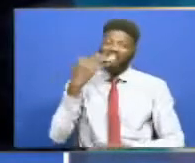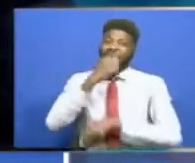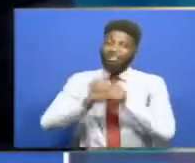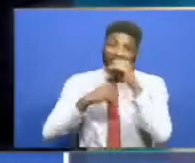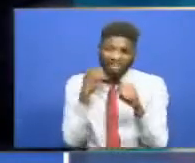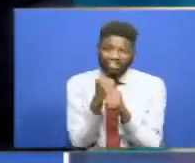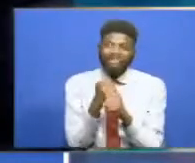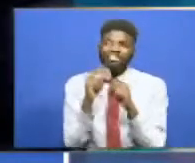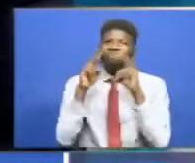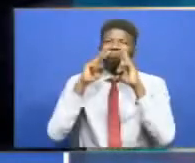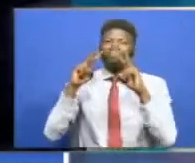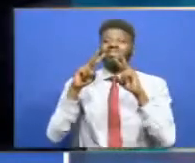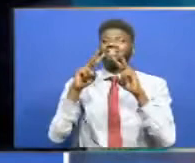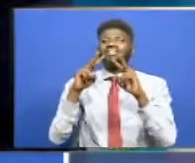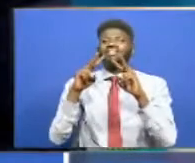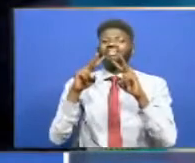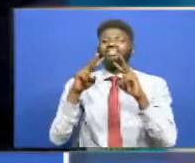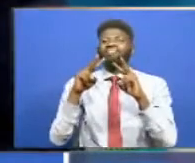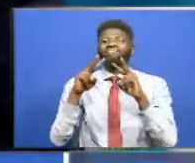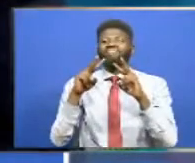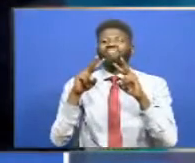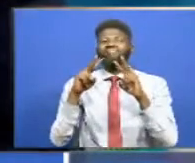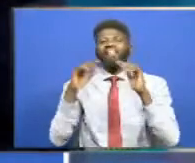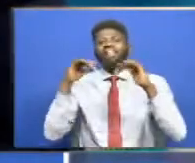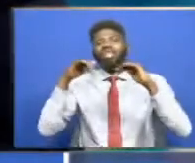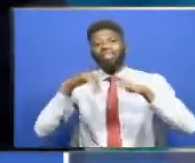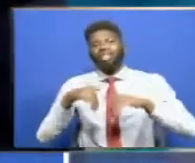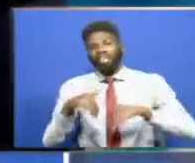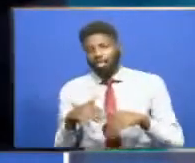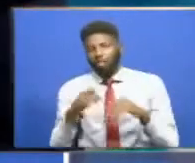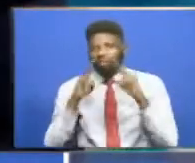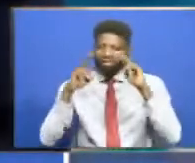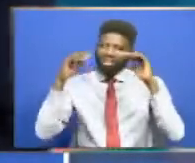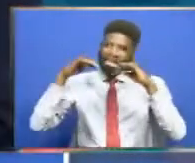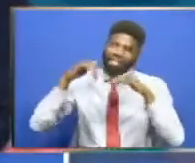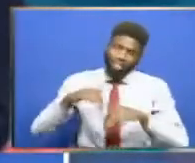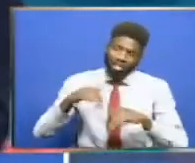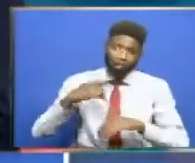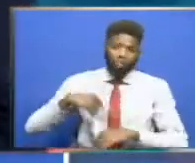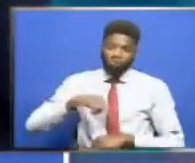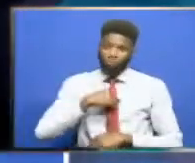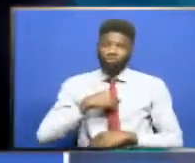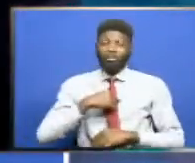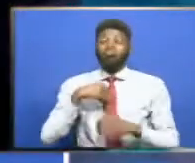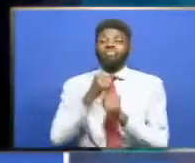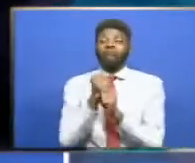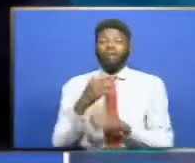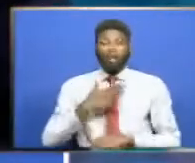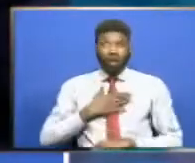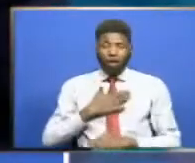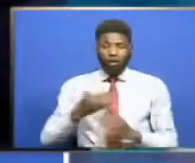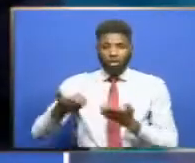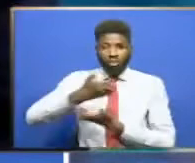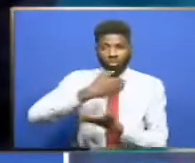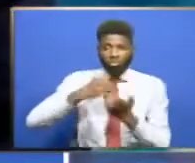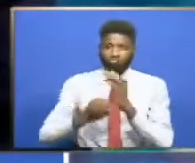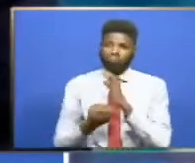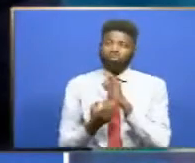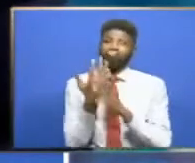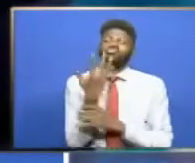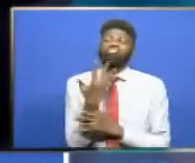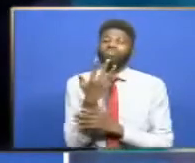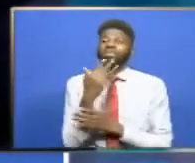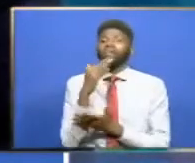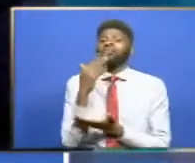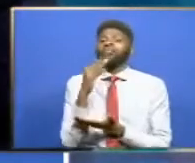And as you know, capital fears instability, and therefore we actually stagnate our growth through that. So it's important that the BBI is implemented